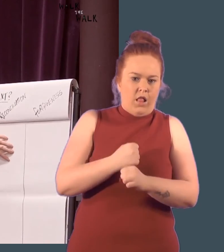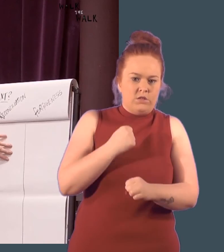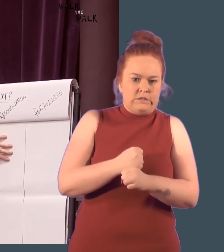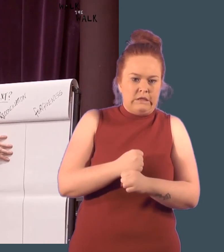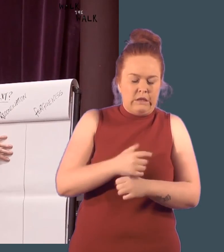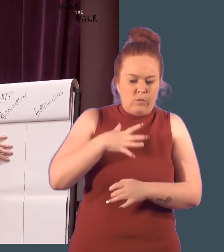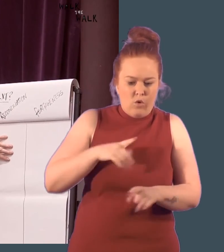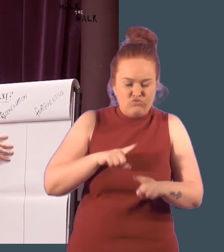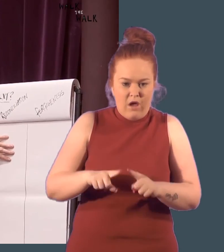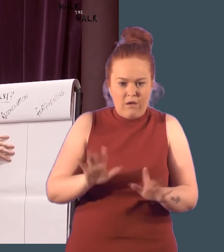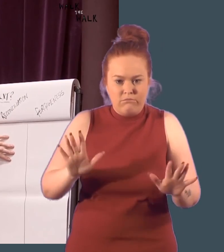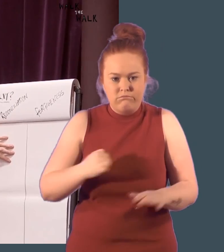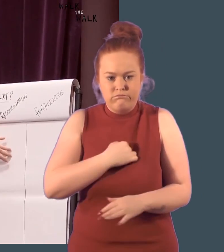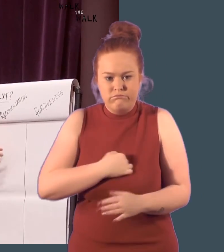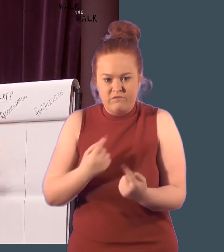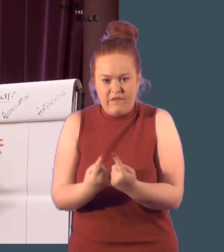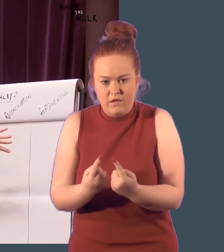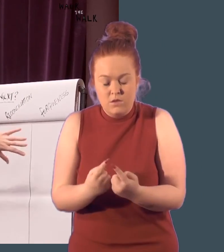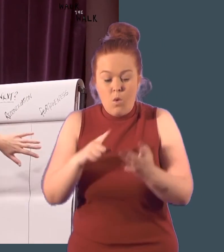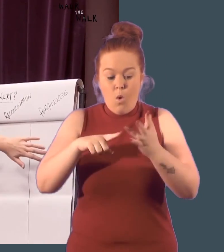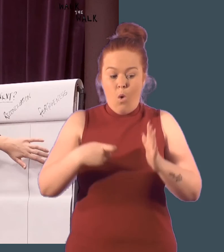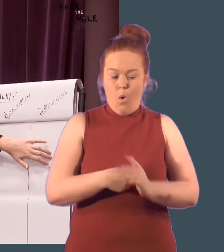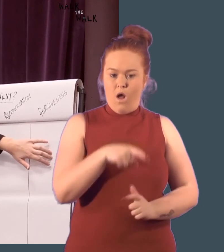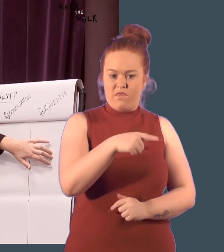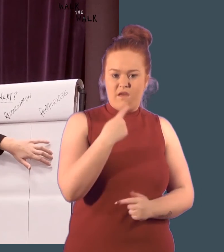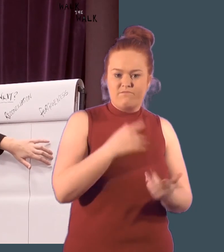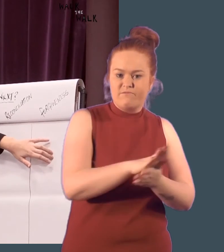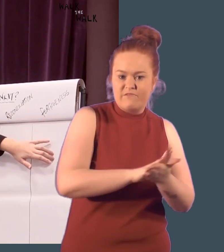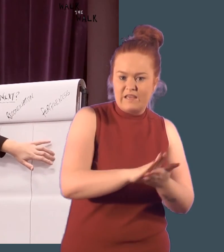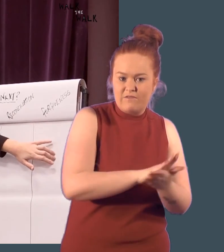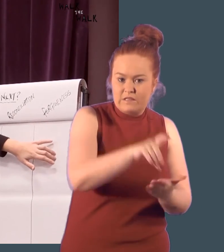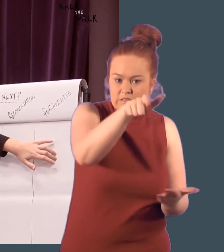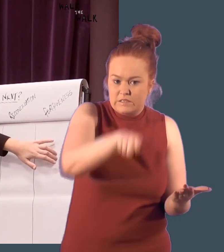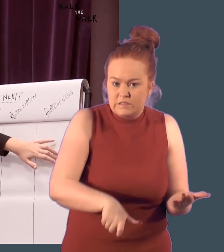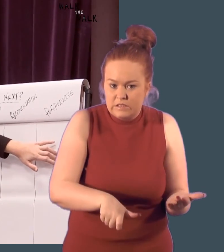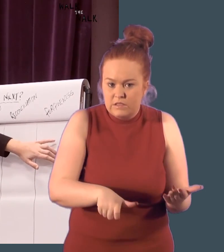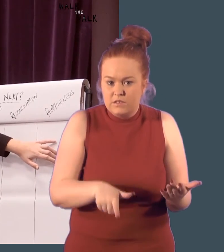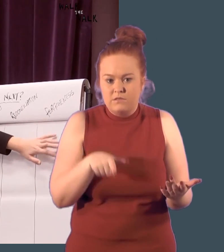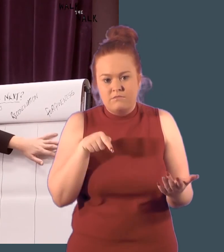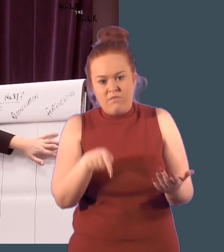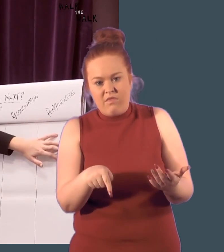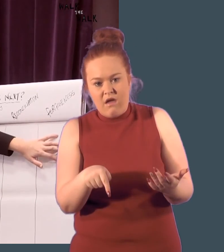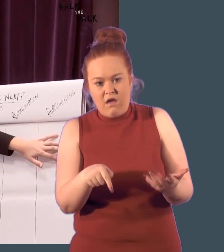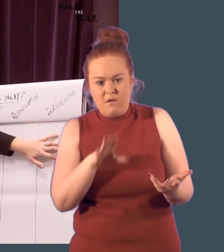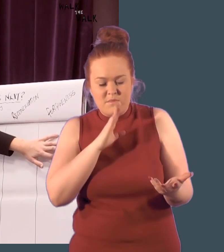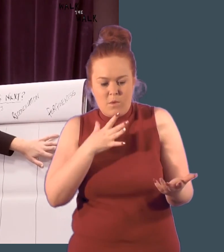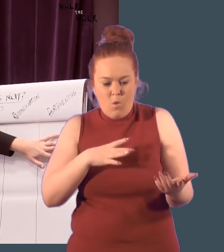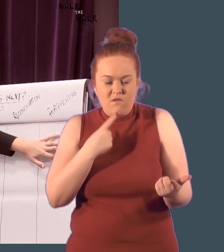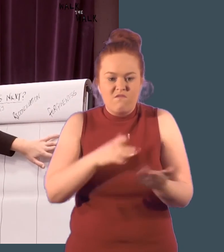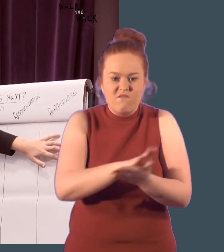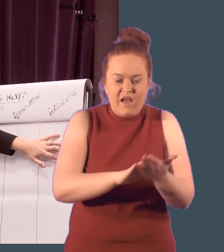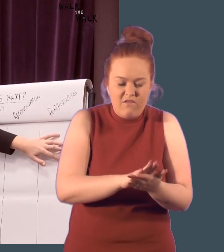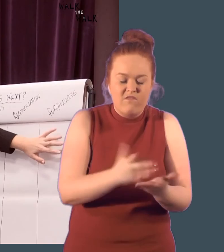they want to make things up to people? Or are they in the forgiveness column? Are they at the stage where they want to forgive people and they want to move